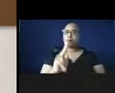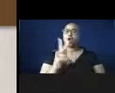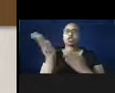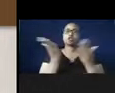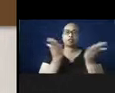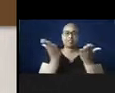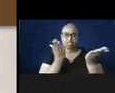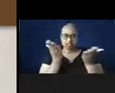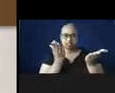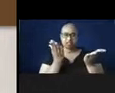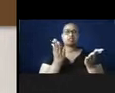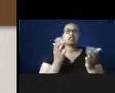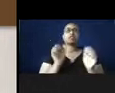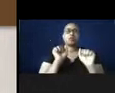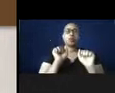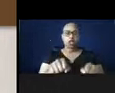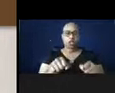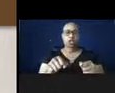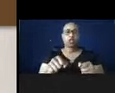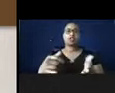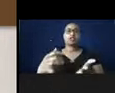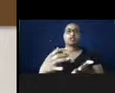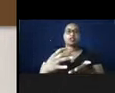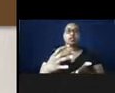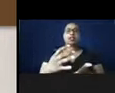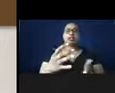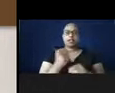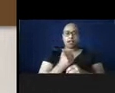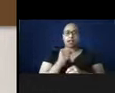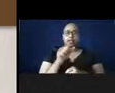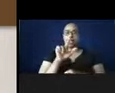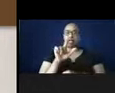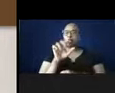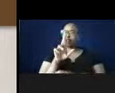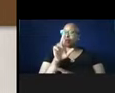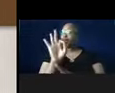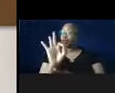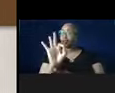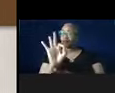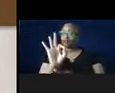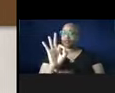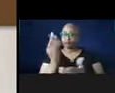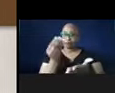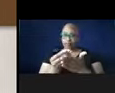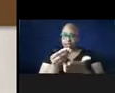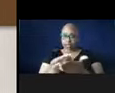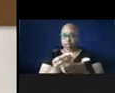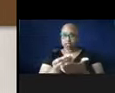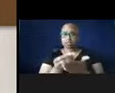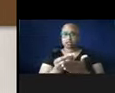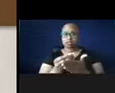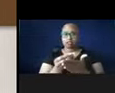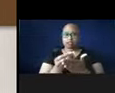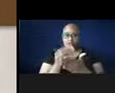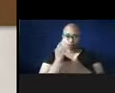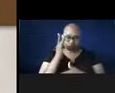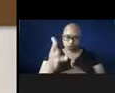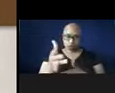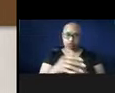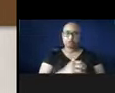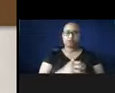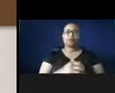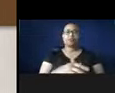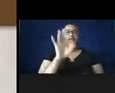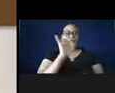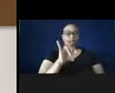get LRF funding for our projects to move them forward. And this IRB was a